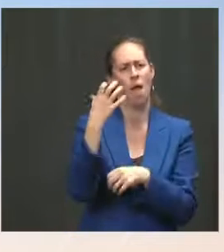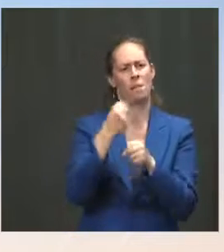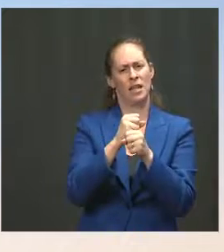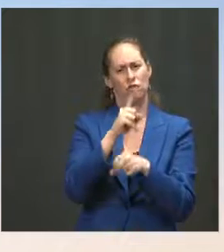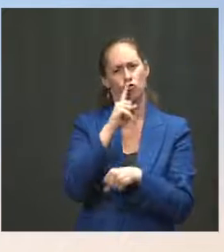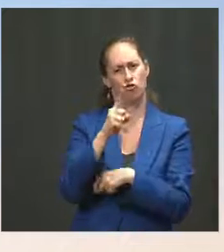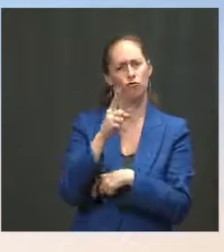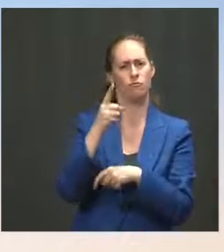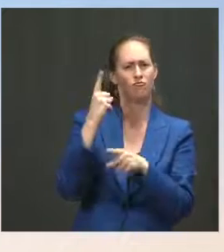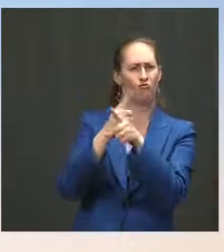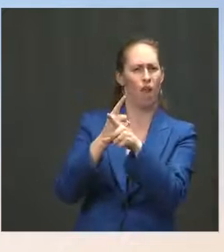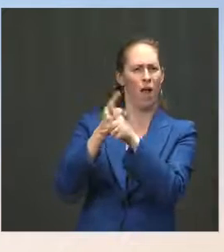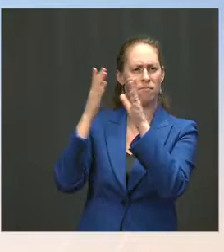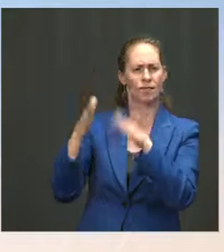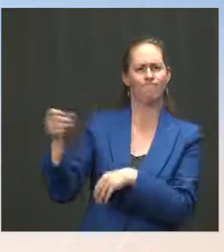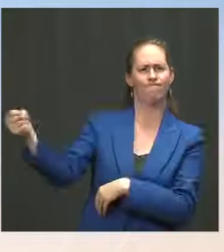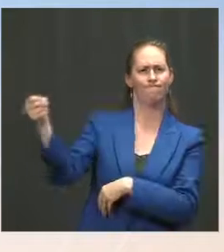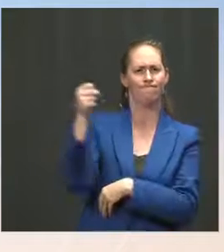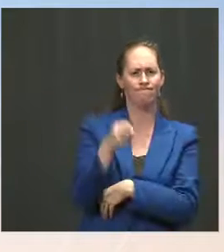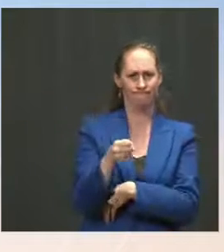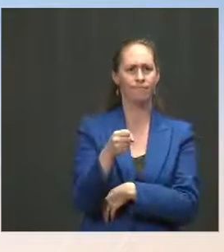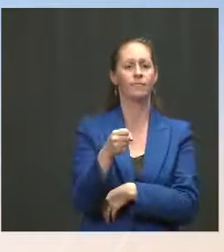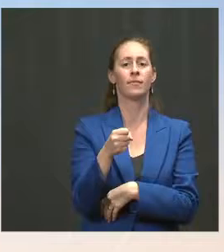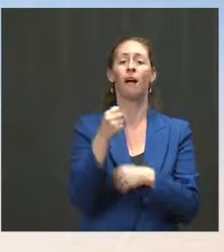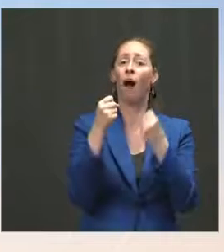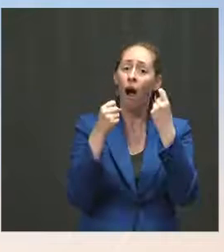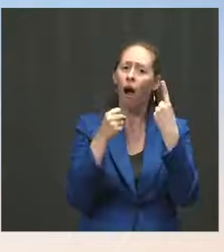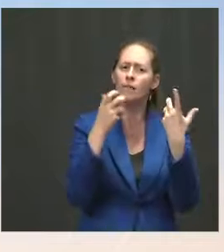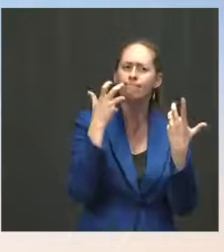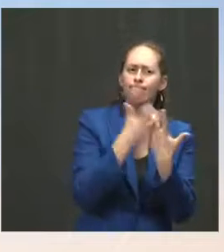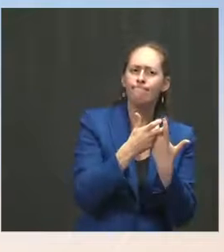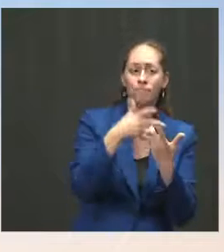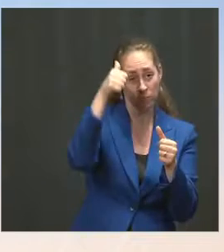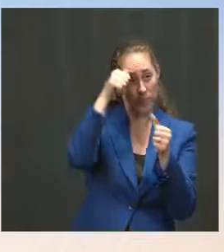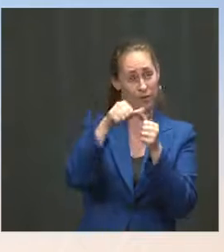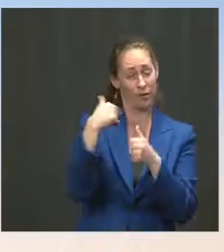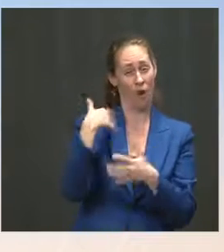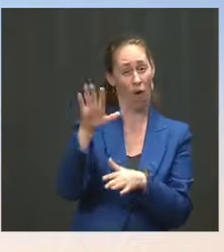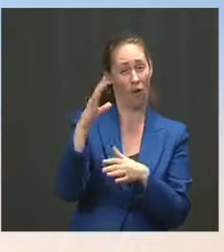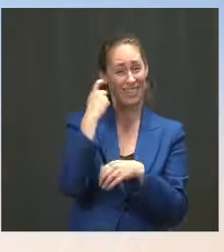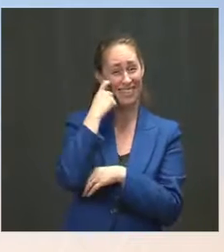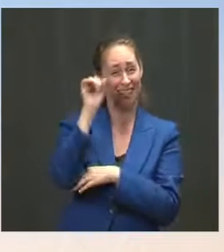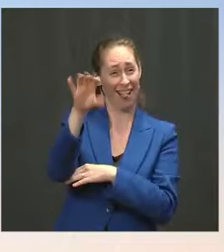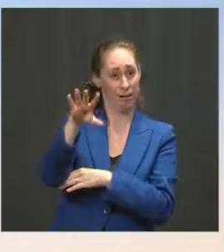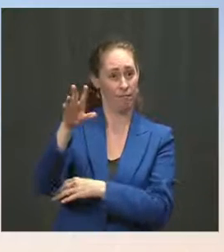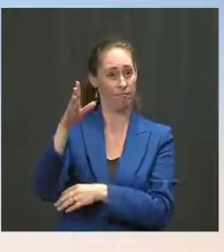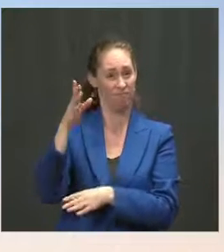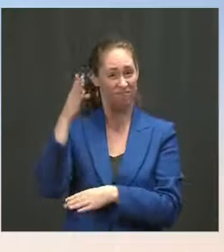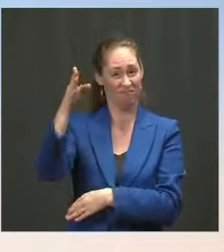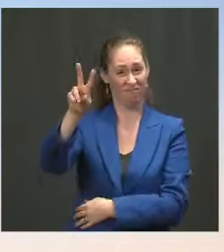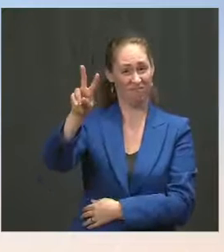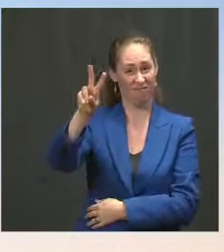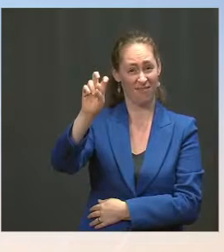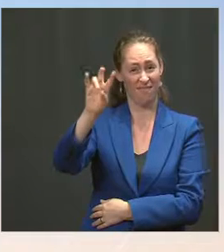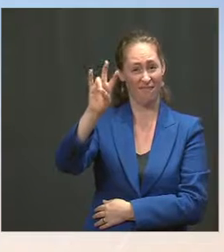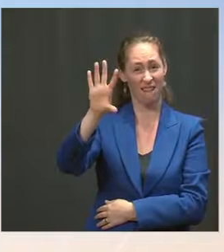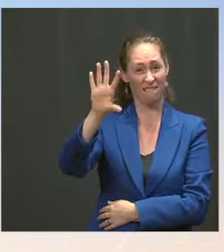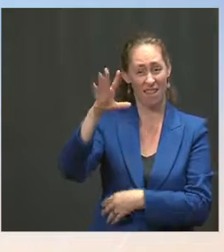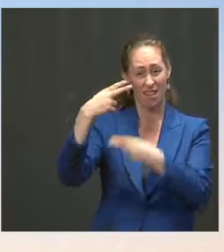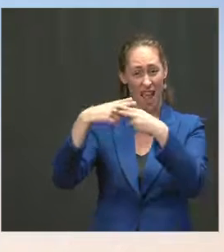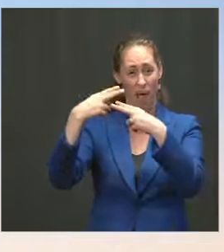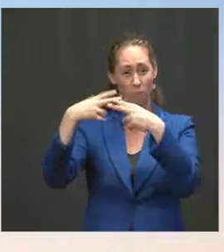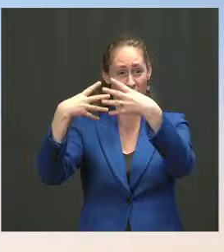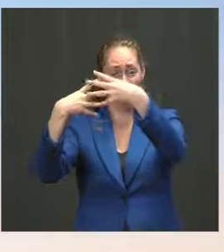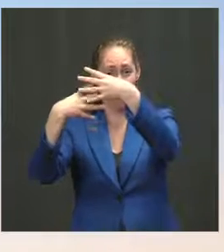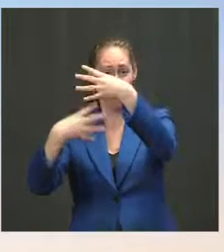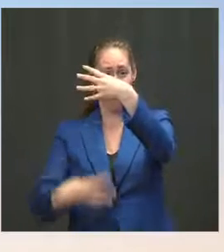I'd note that I gave the number earlier, 275 nominees, qualified, experienced, many of them former public